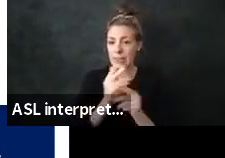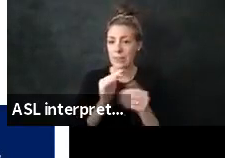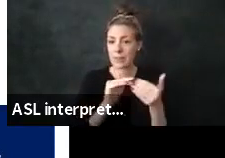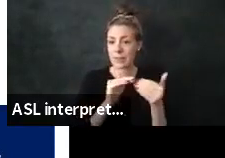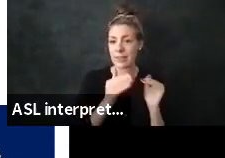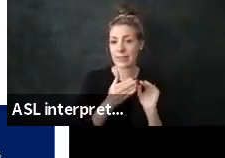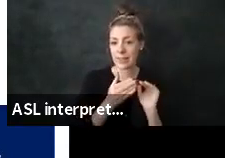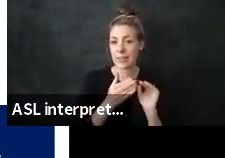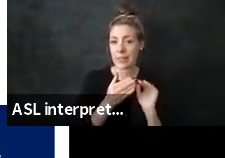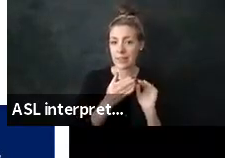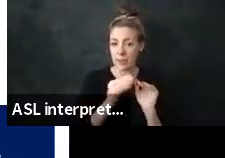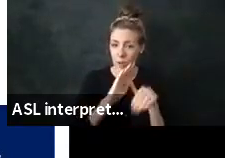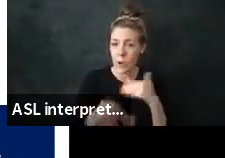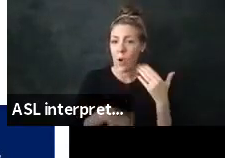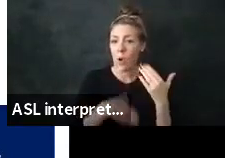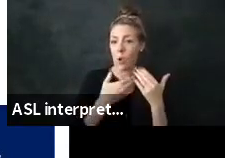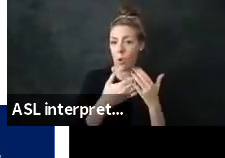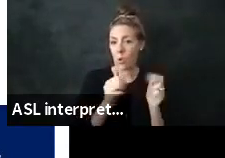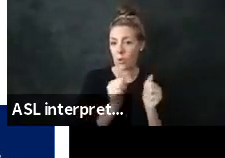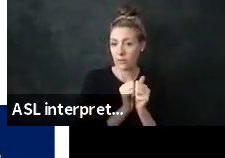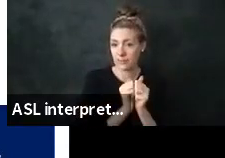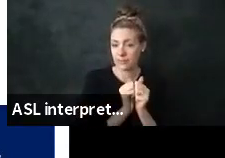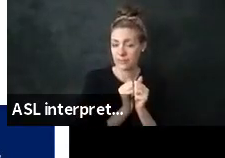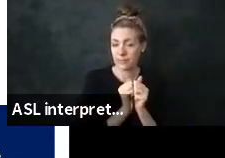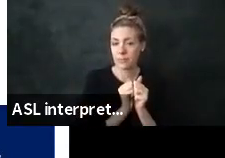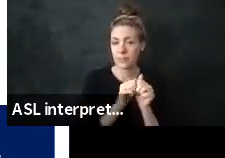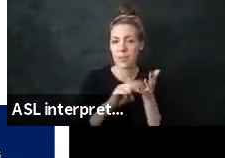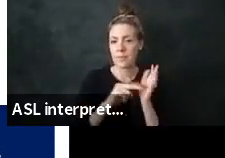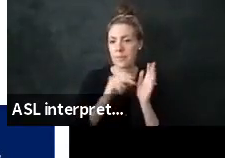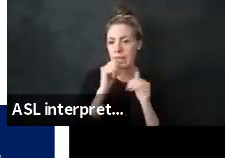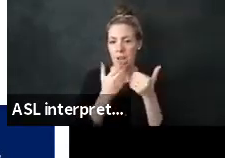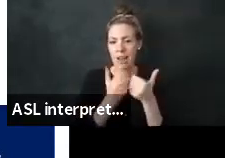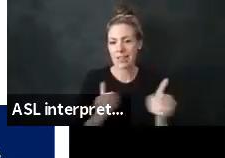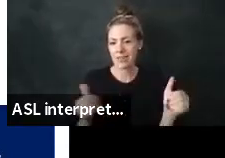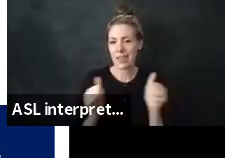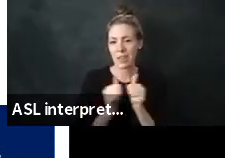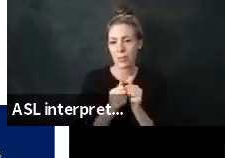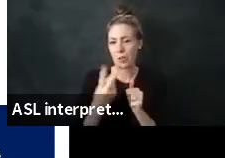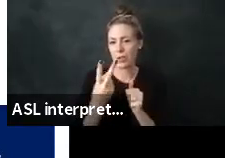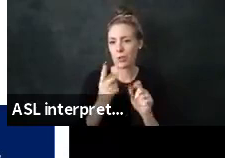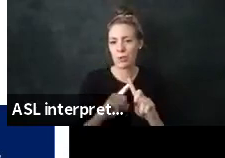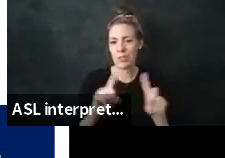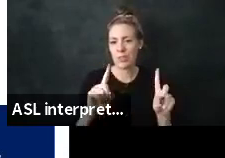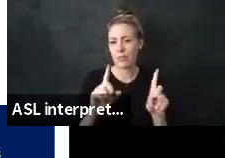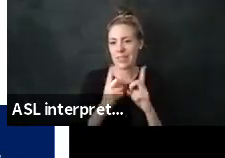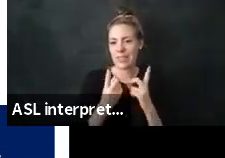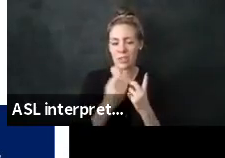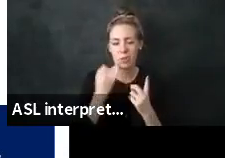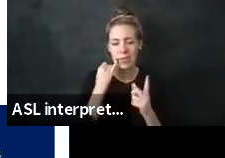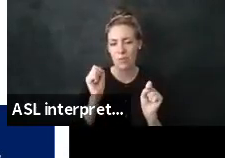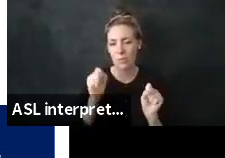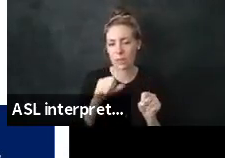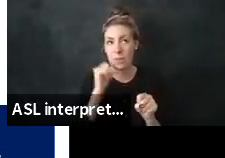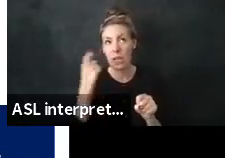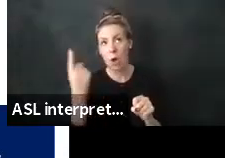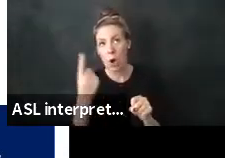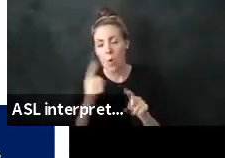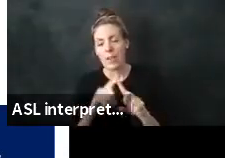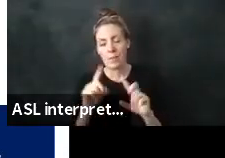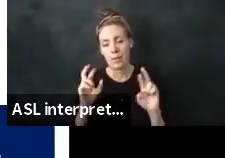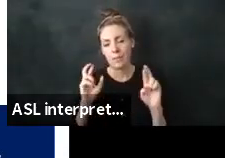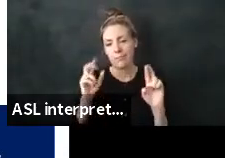designated places whole, meaning not divide them between two different districts if possible. It's not always possible.